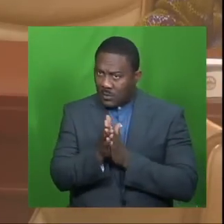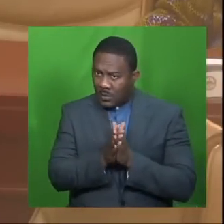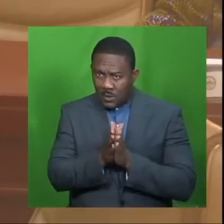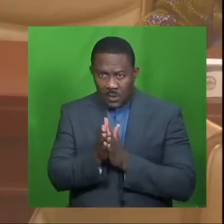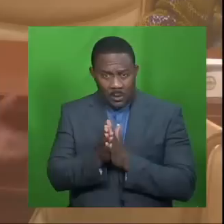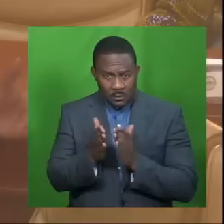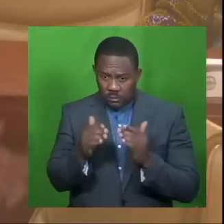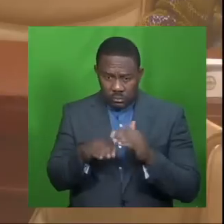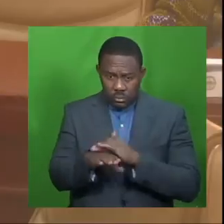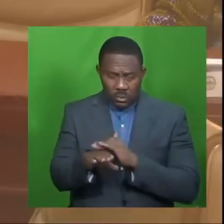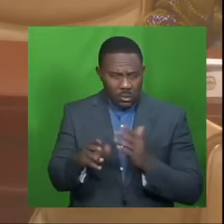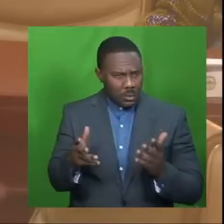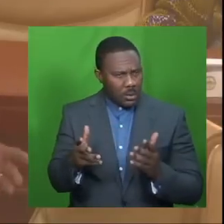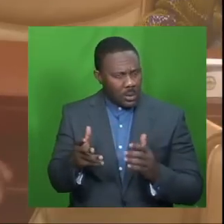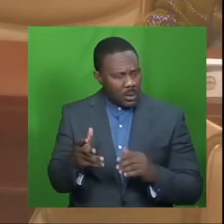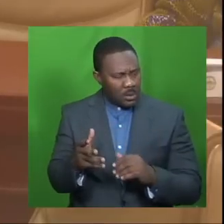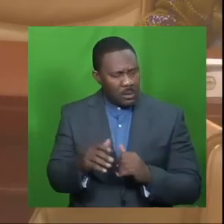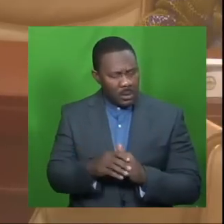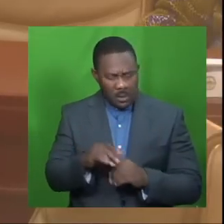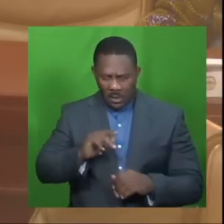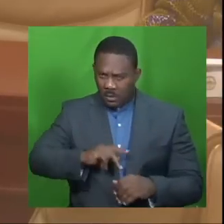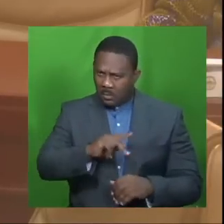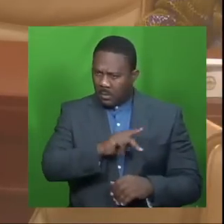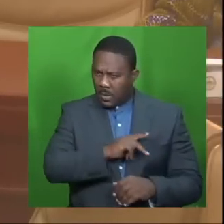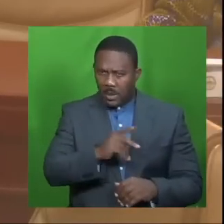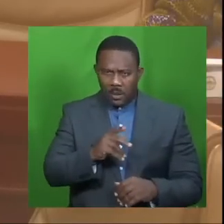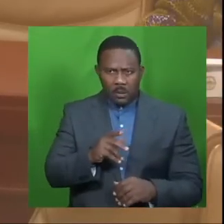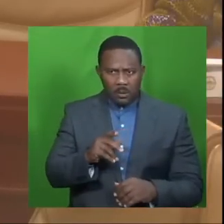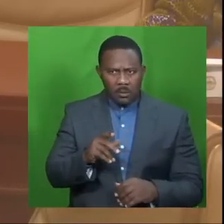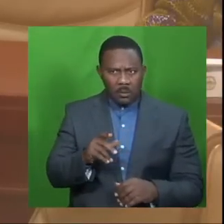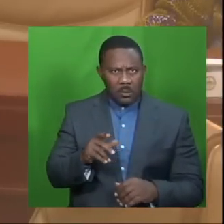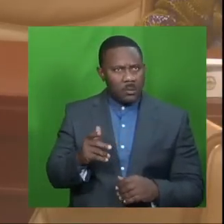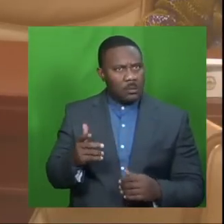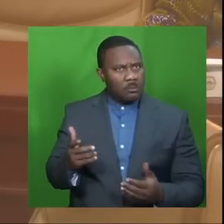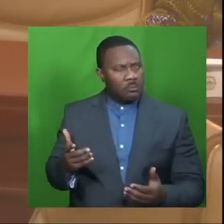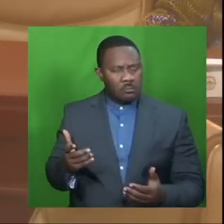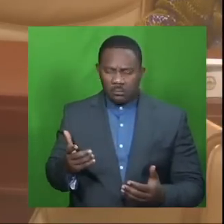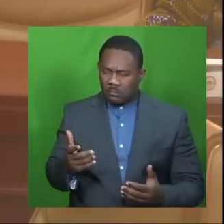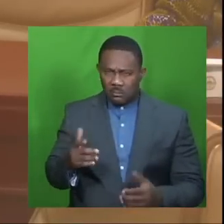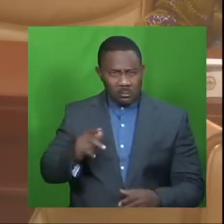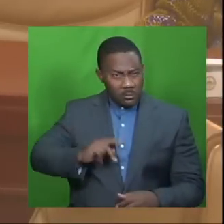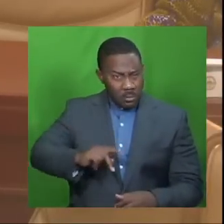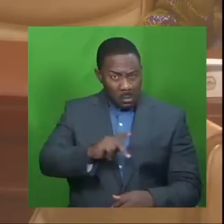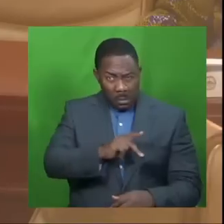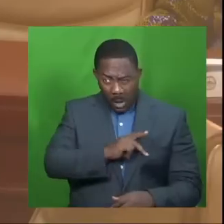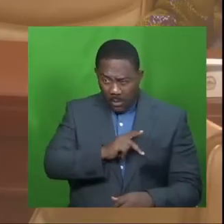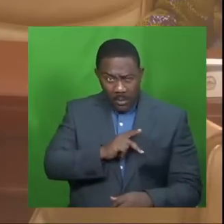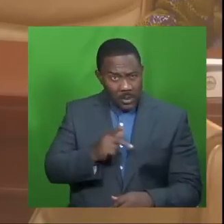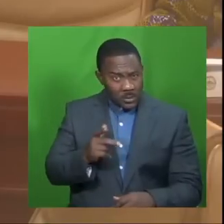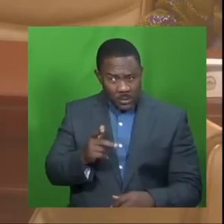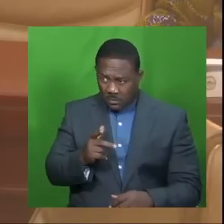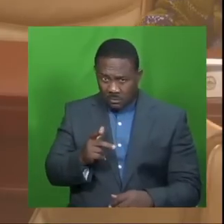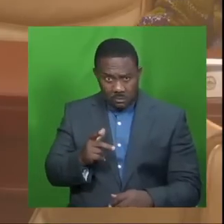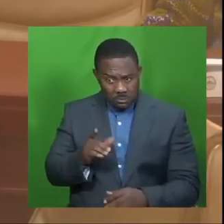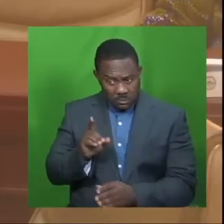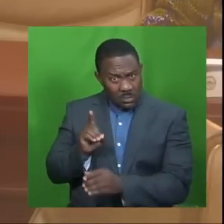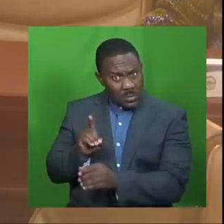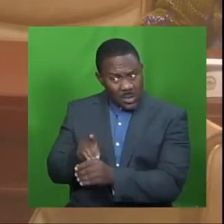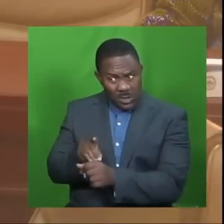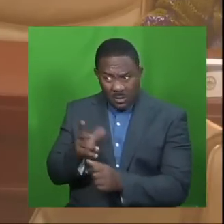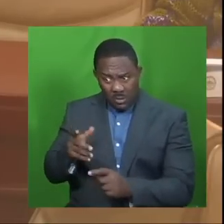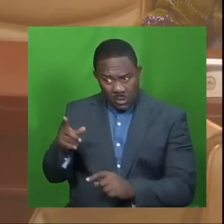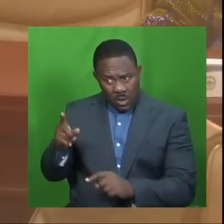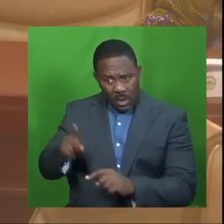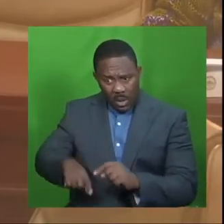will be an aberration of the law to say Parliament is disabled from investigating serious matters that have come